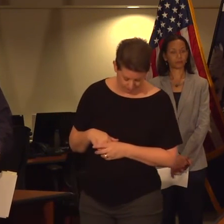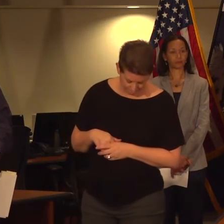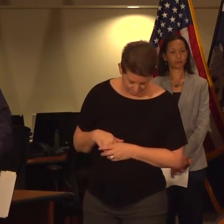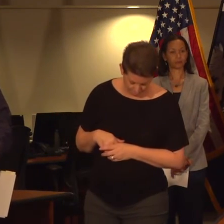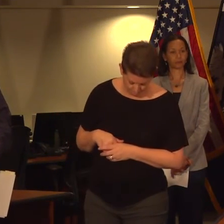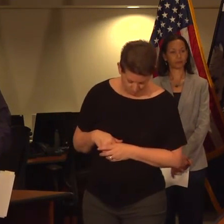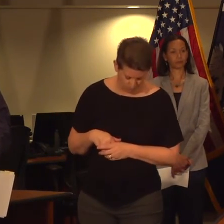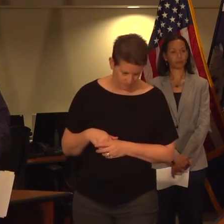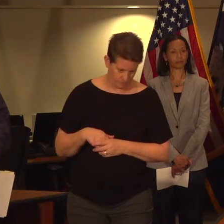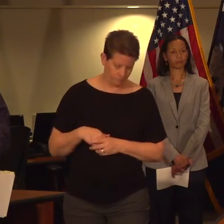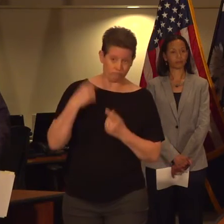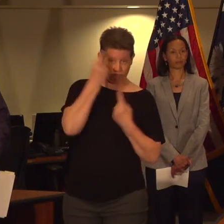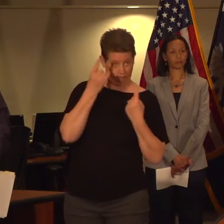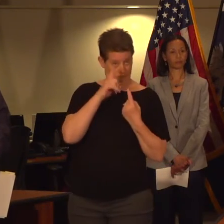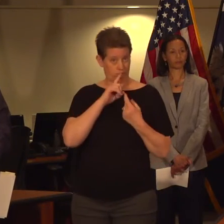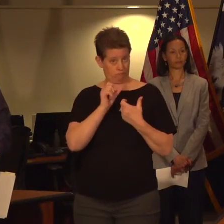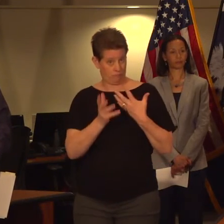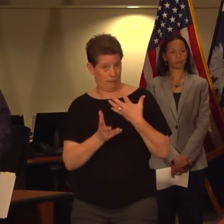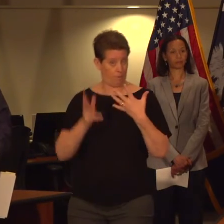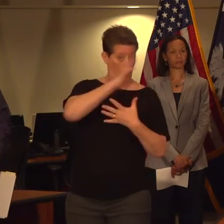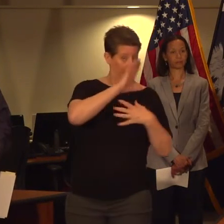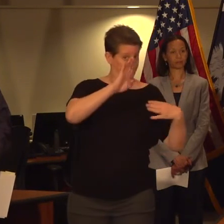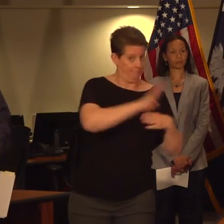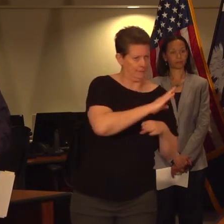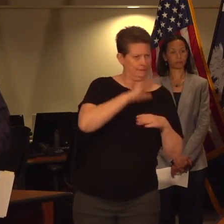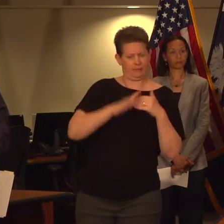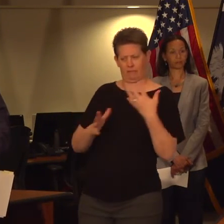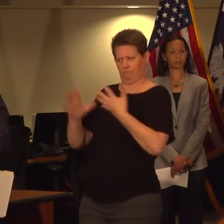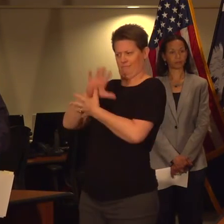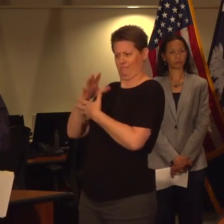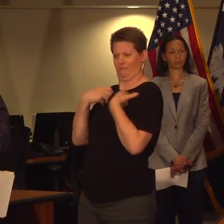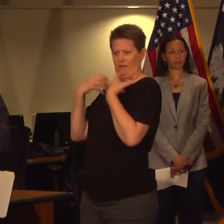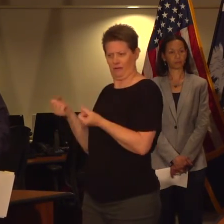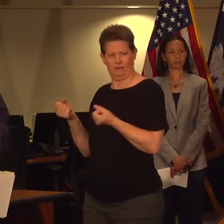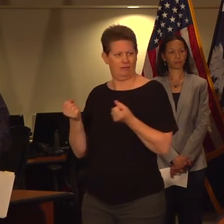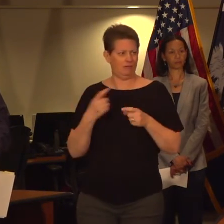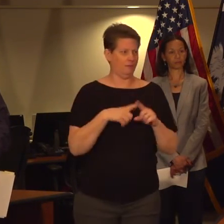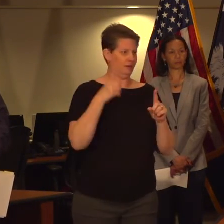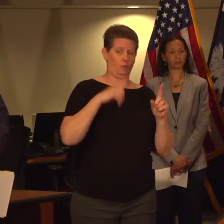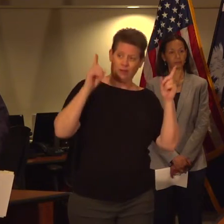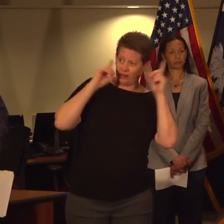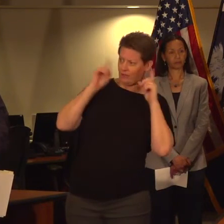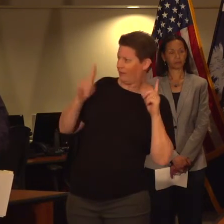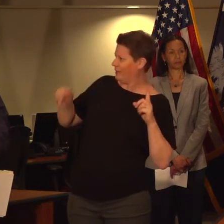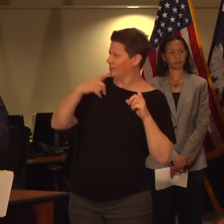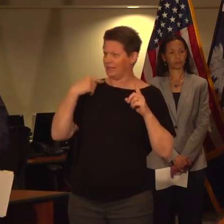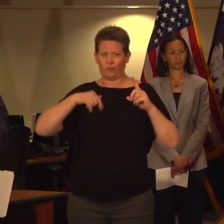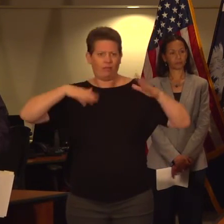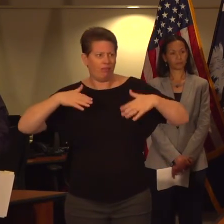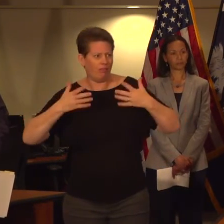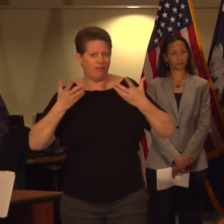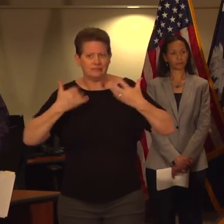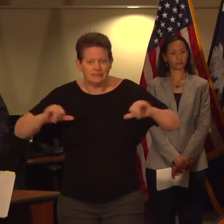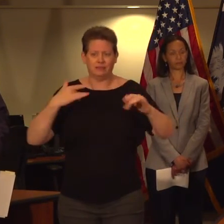business as opposed to health concerns, because we're hearing from your health experts on whom you say you rely that there are still real concerns and that we're not on the downward slope. We all